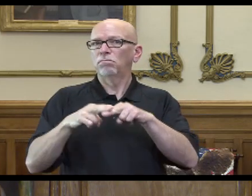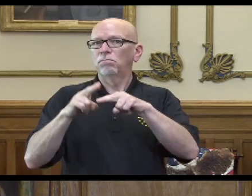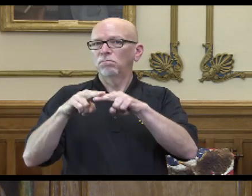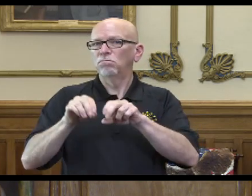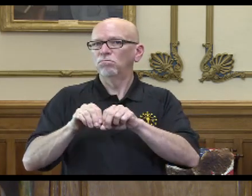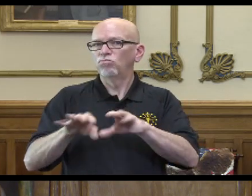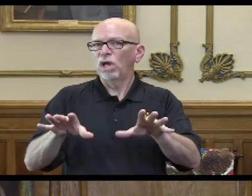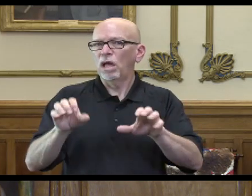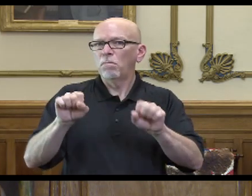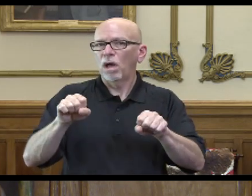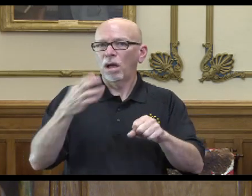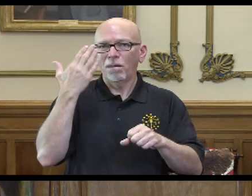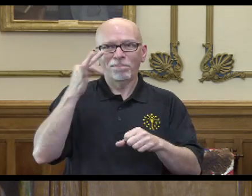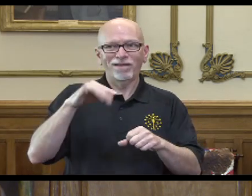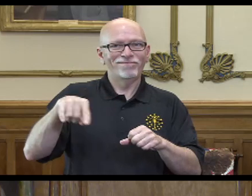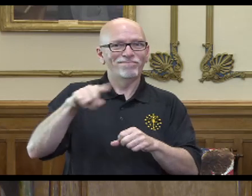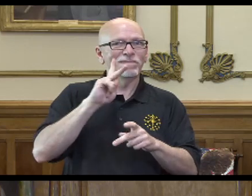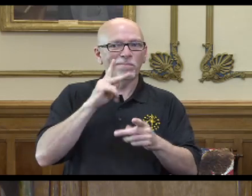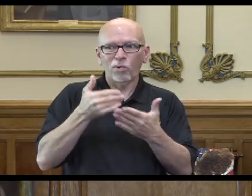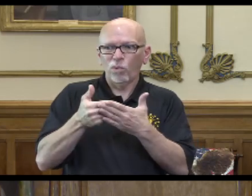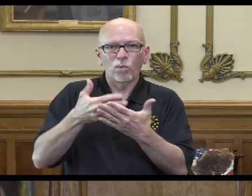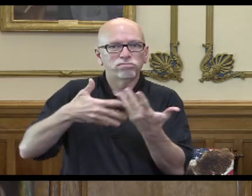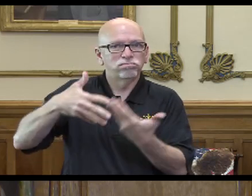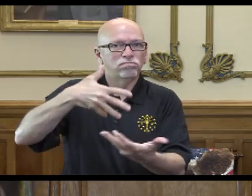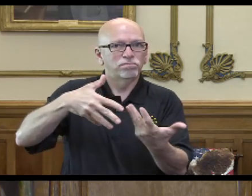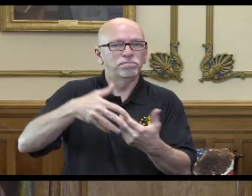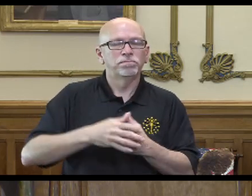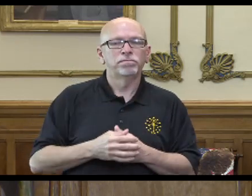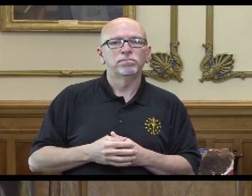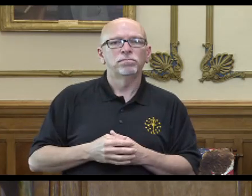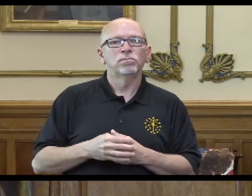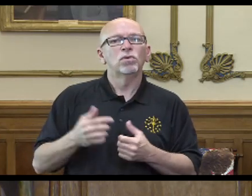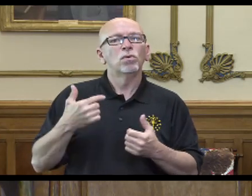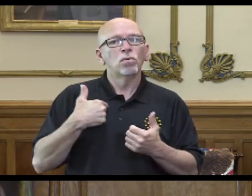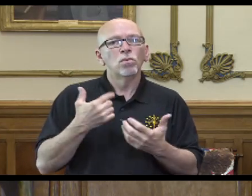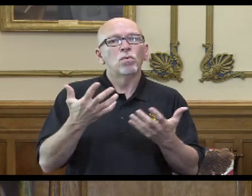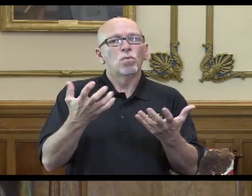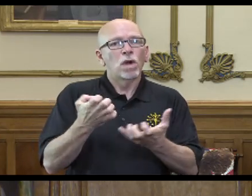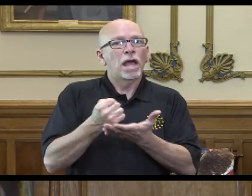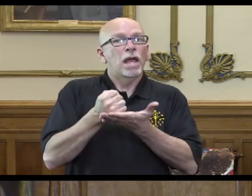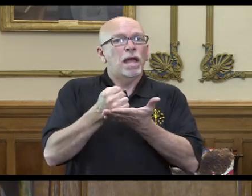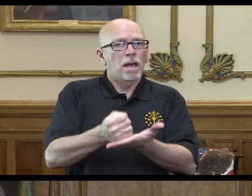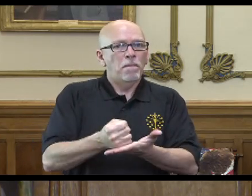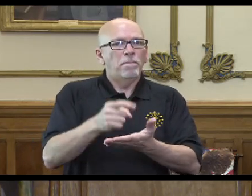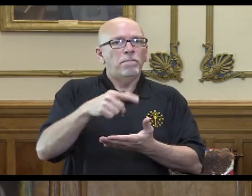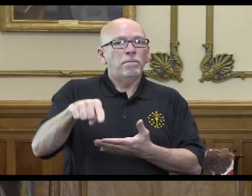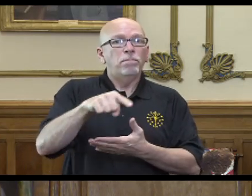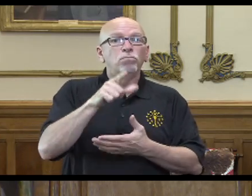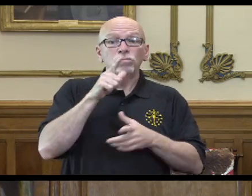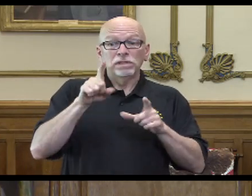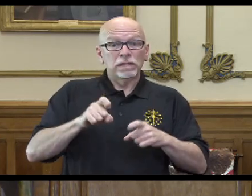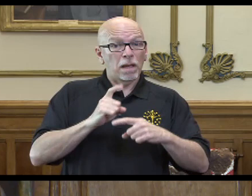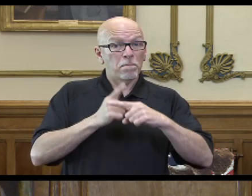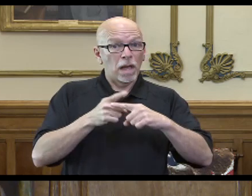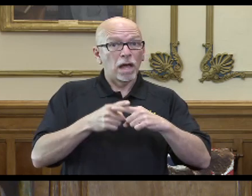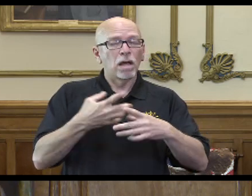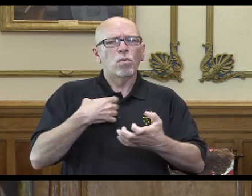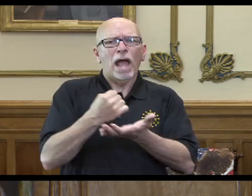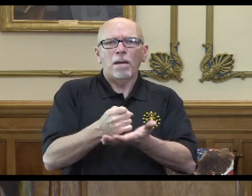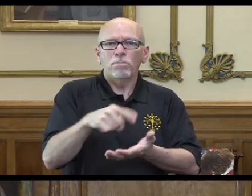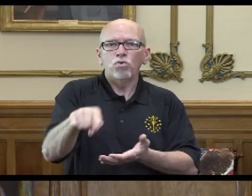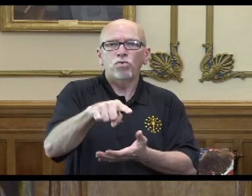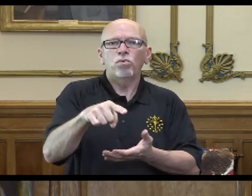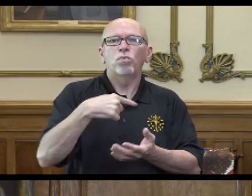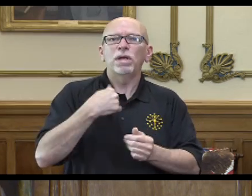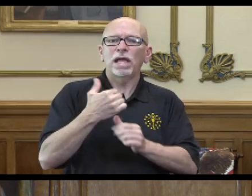infection because of that close contact. We want to help individuals who test positive so that we can share